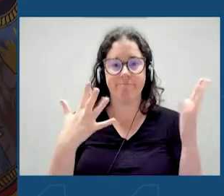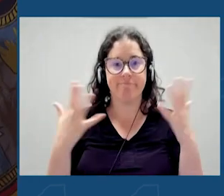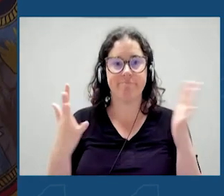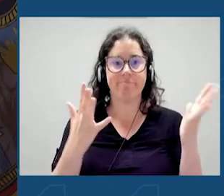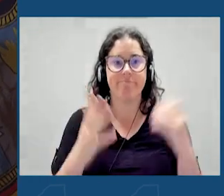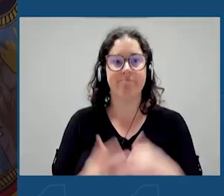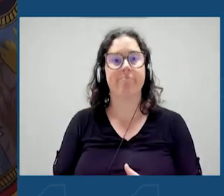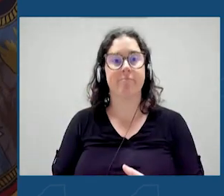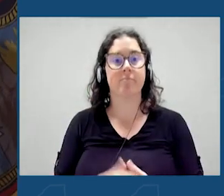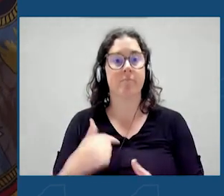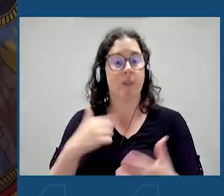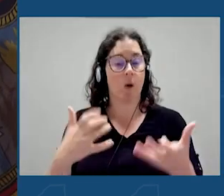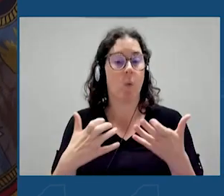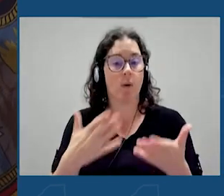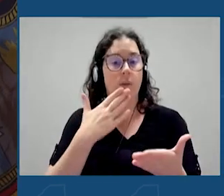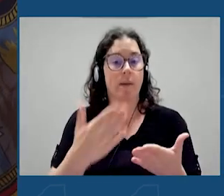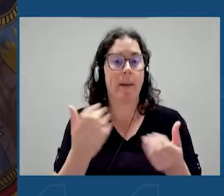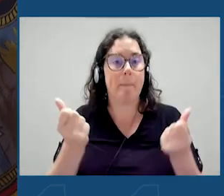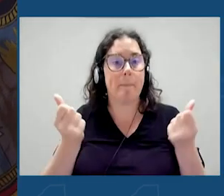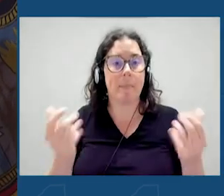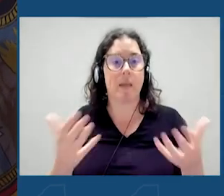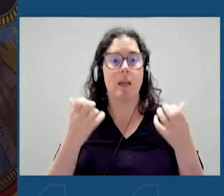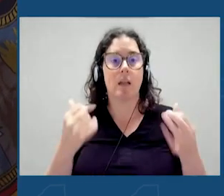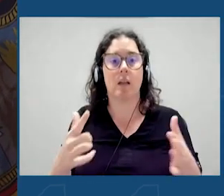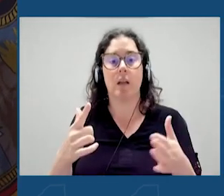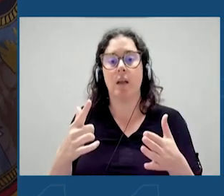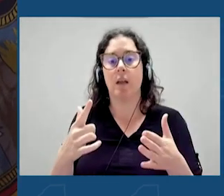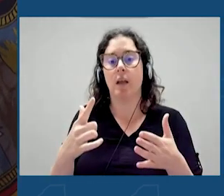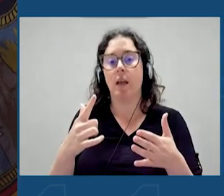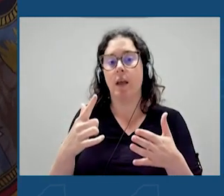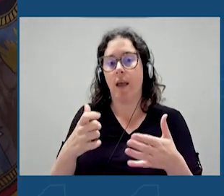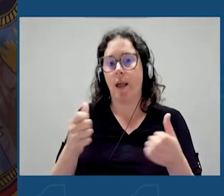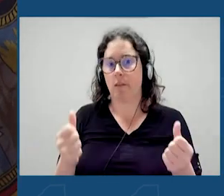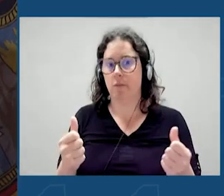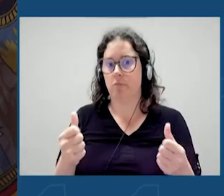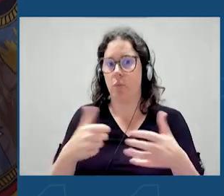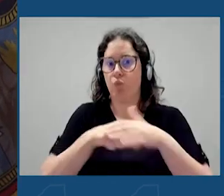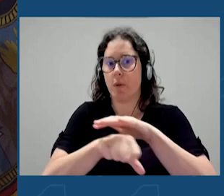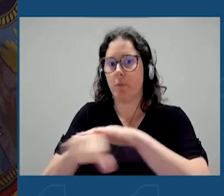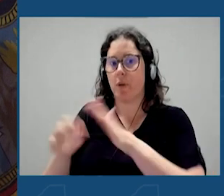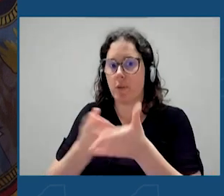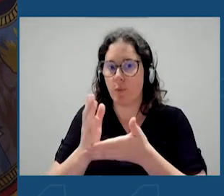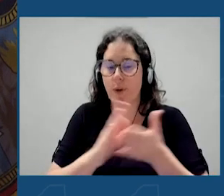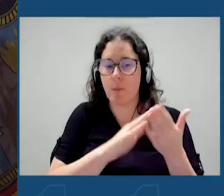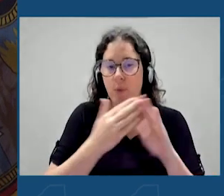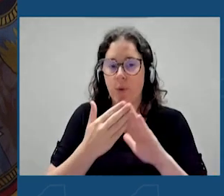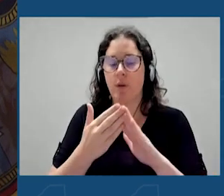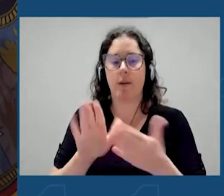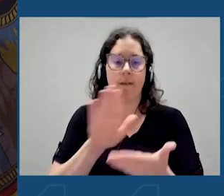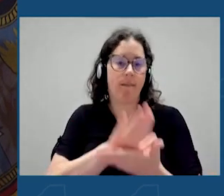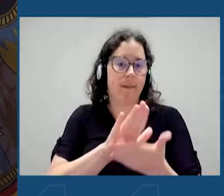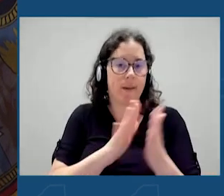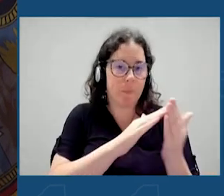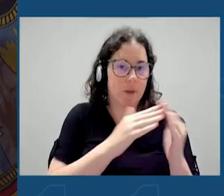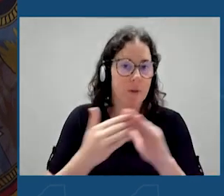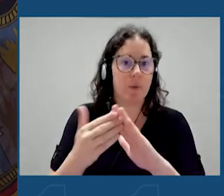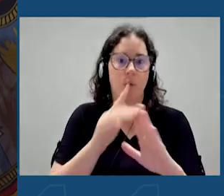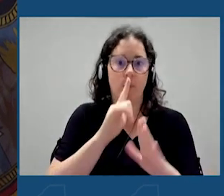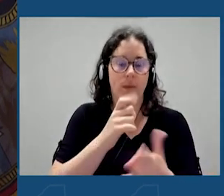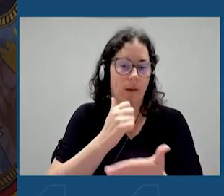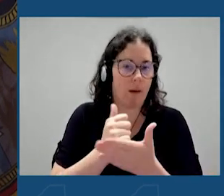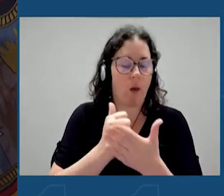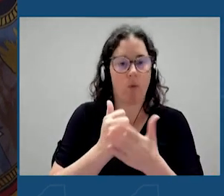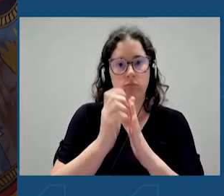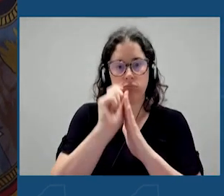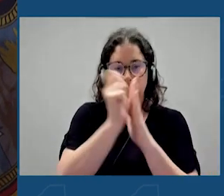I also want to thank so many in the reproductive rights community and the academic community who helped us craft a